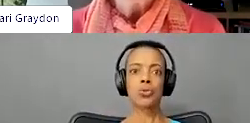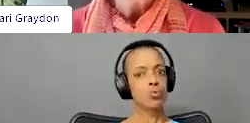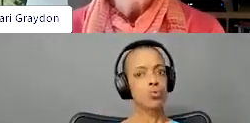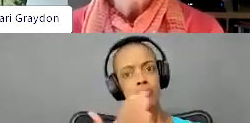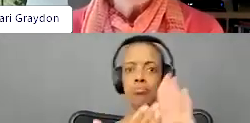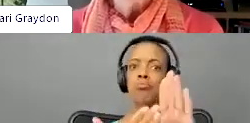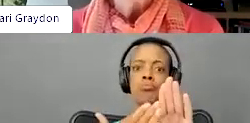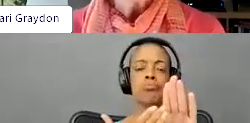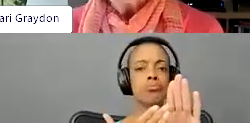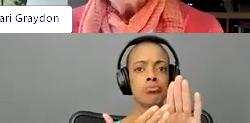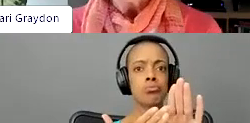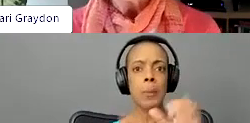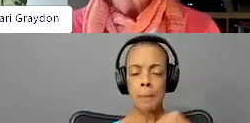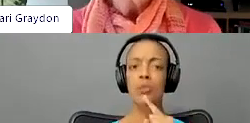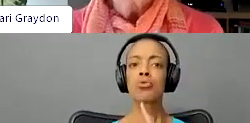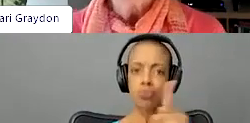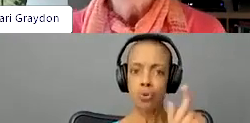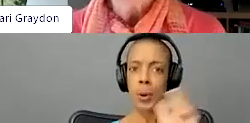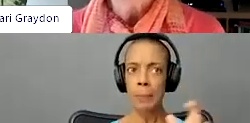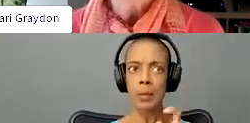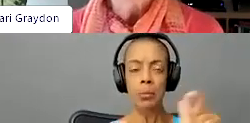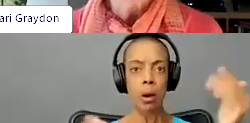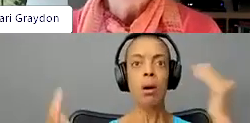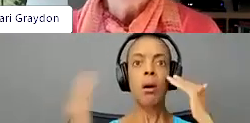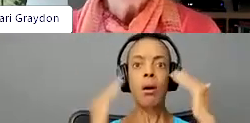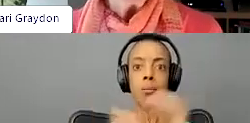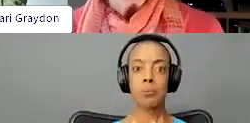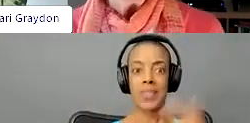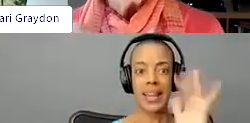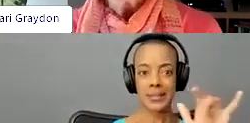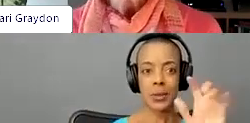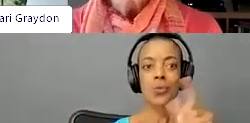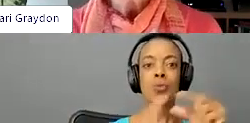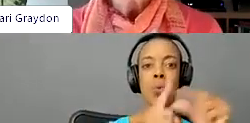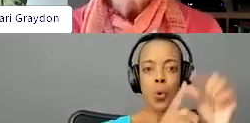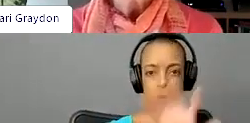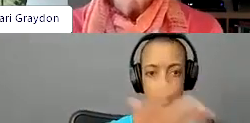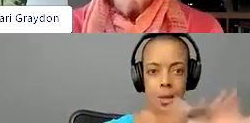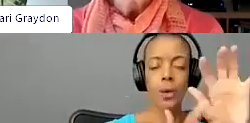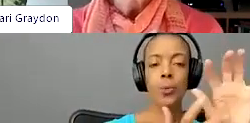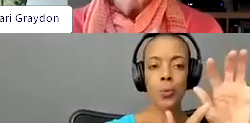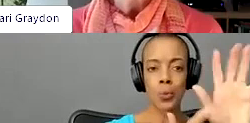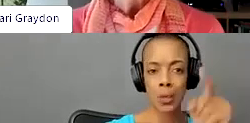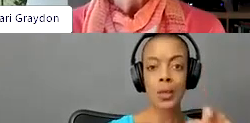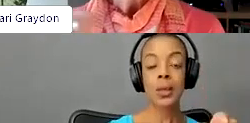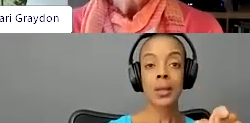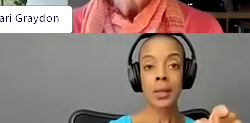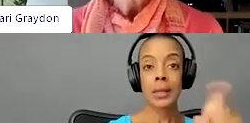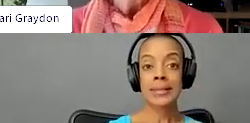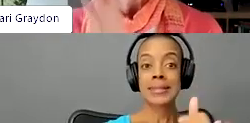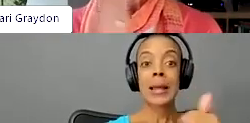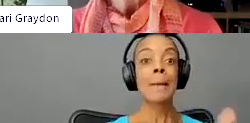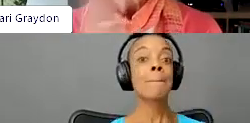that people understand. And I should just say, now that you can see the word cloud, we did this word cloud before